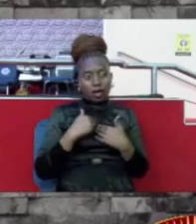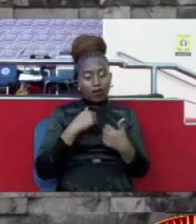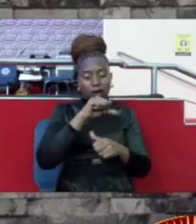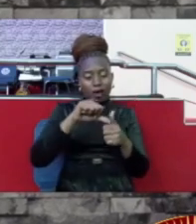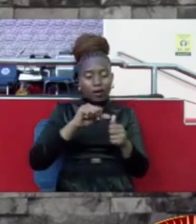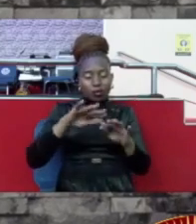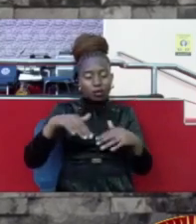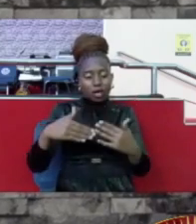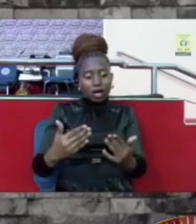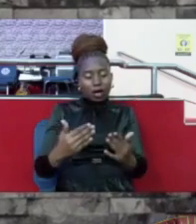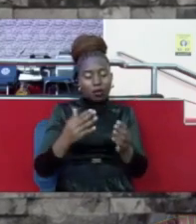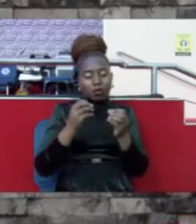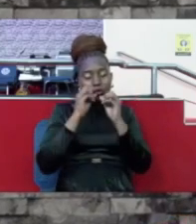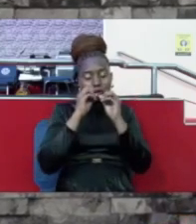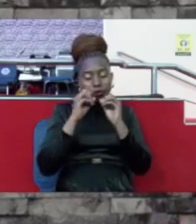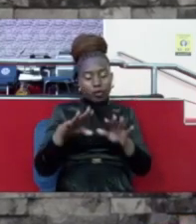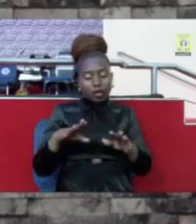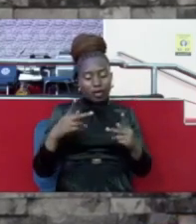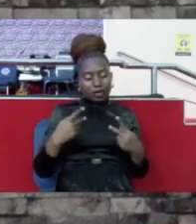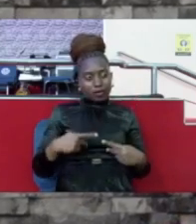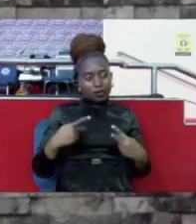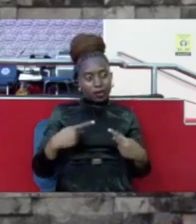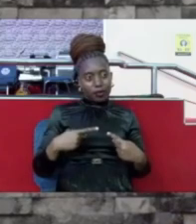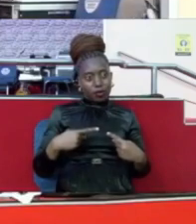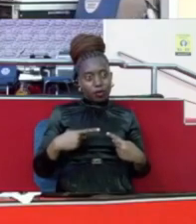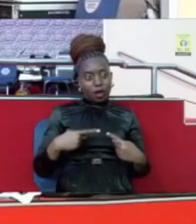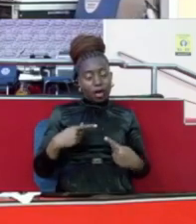and I believe Bishop Jimmy would agree with me.